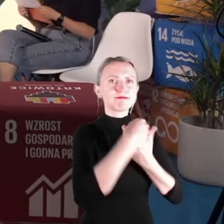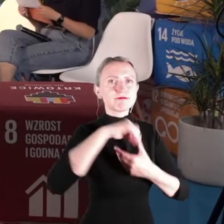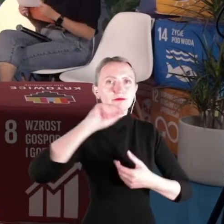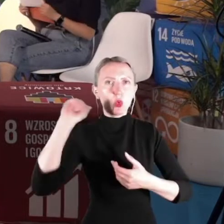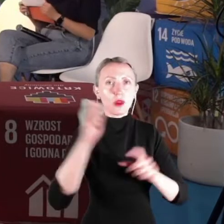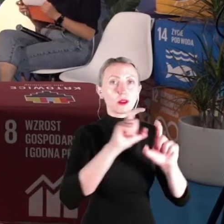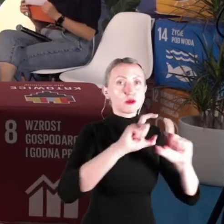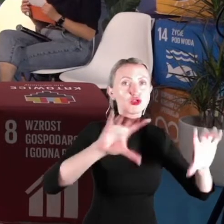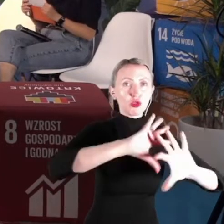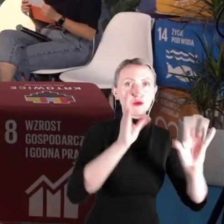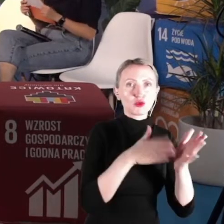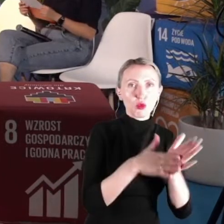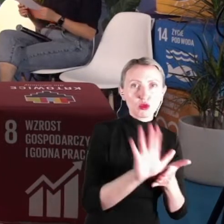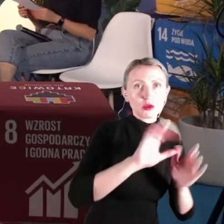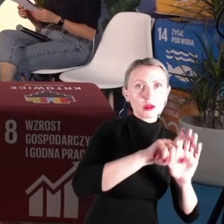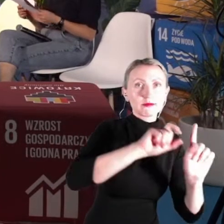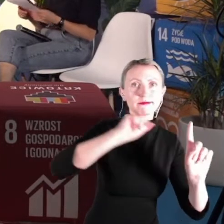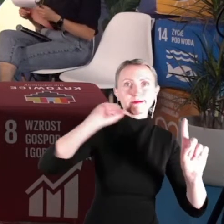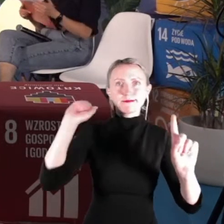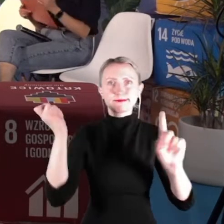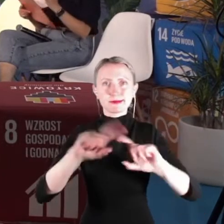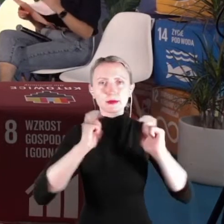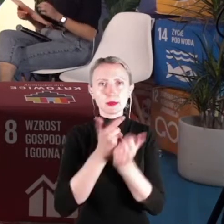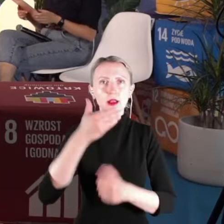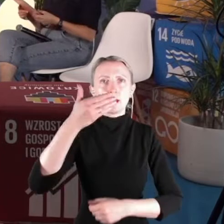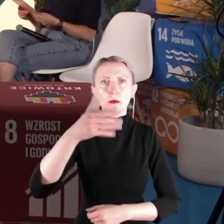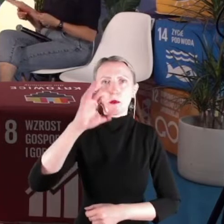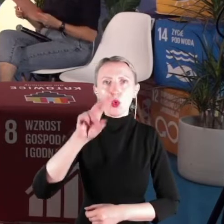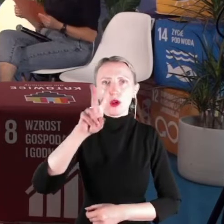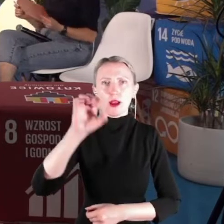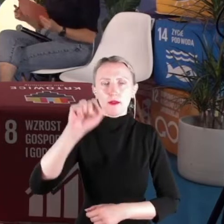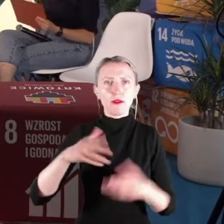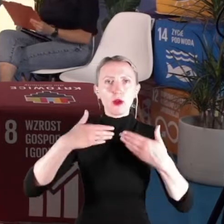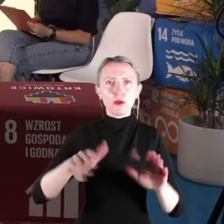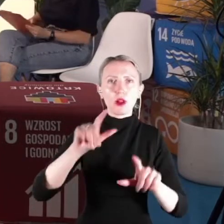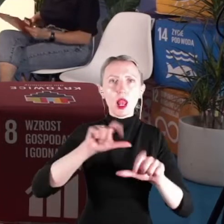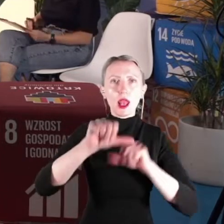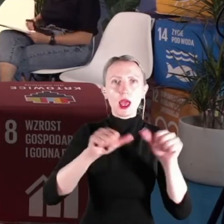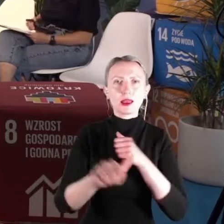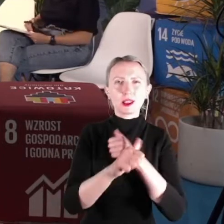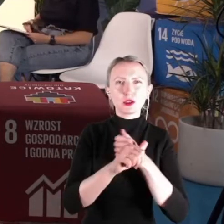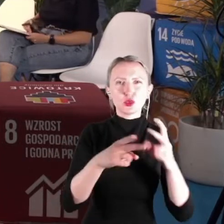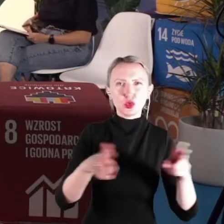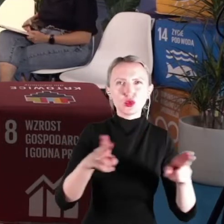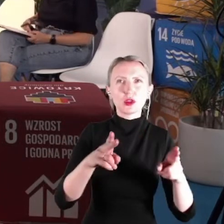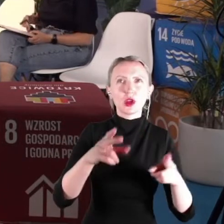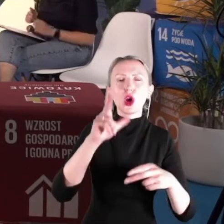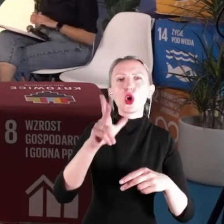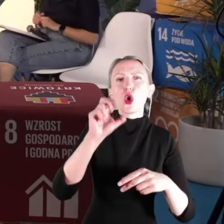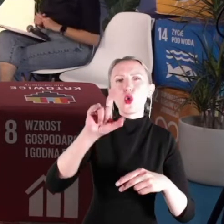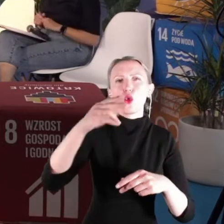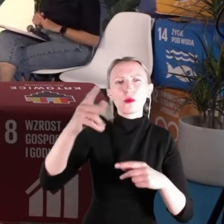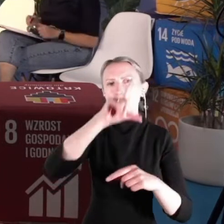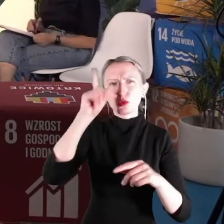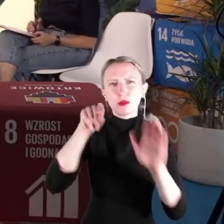the 60s by displaced people fleeing from the armed conflicts across the country that were plaguing Colombia and causing massive rural exodus. Arriving